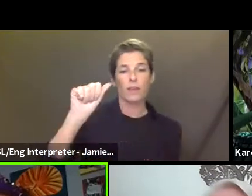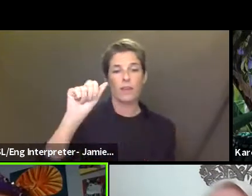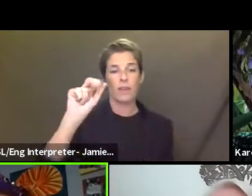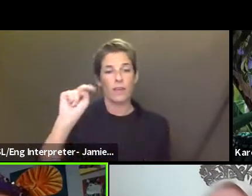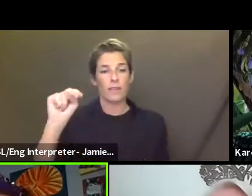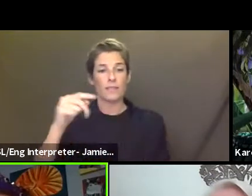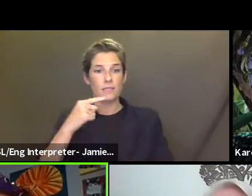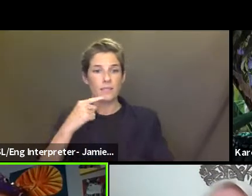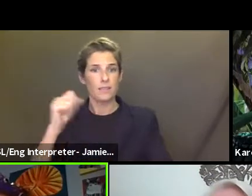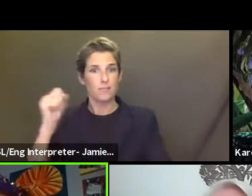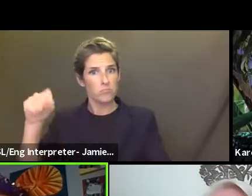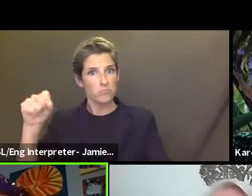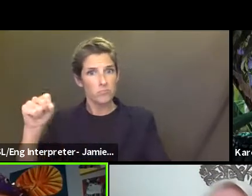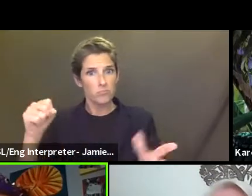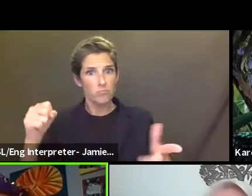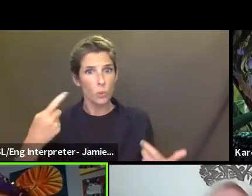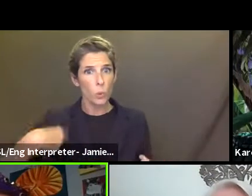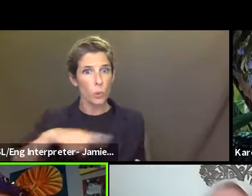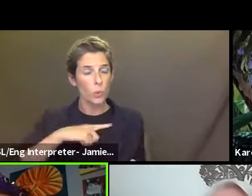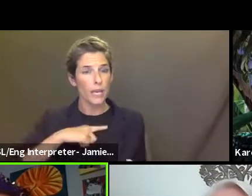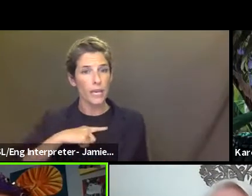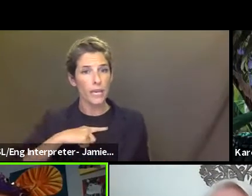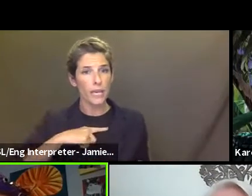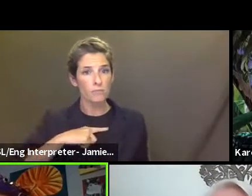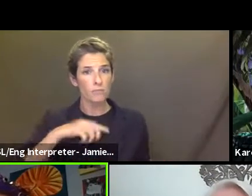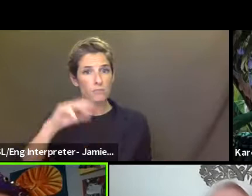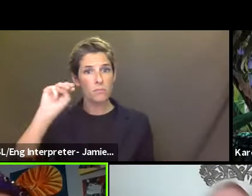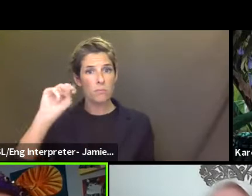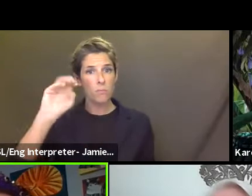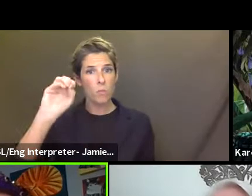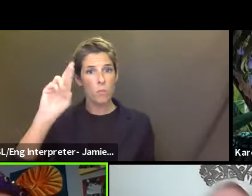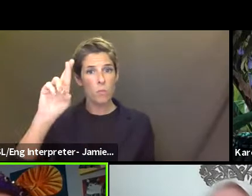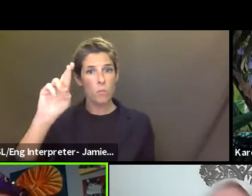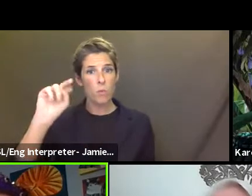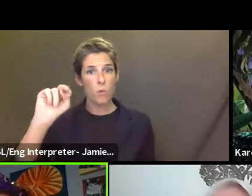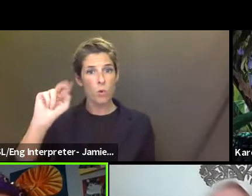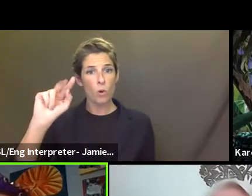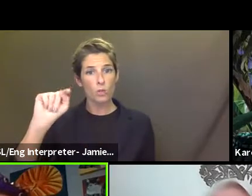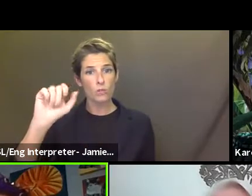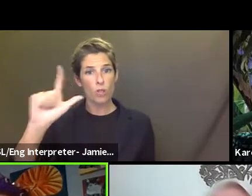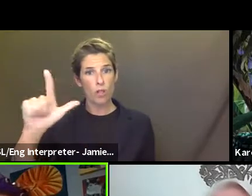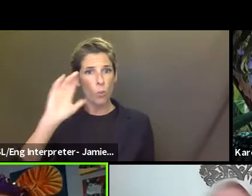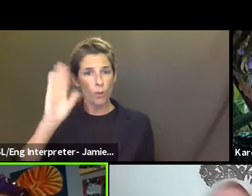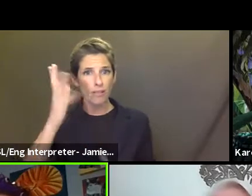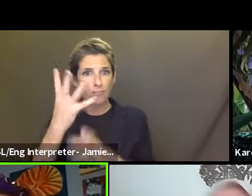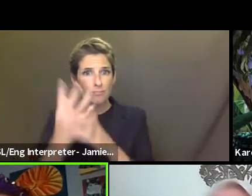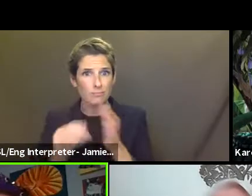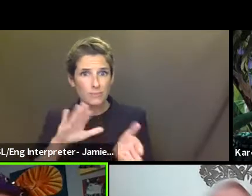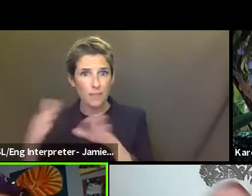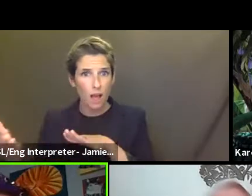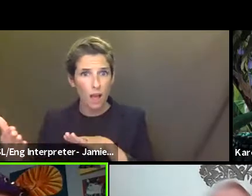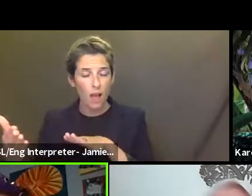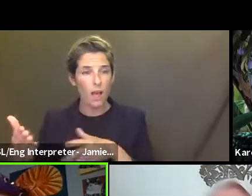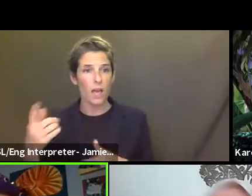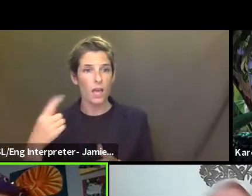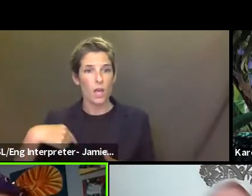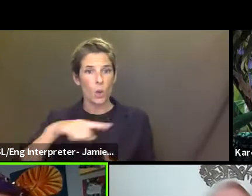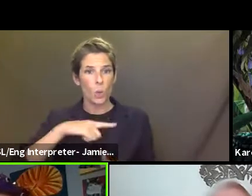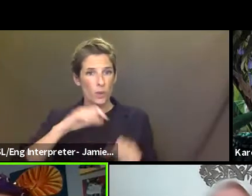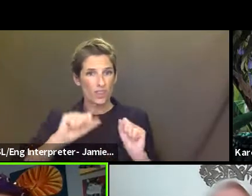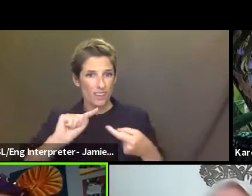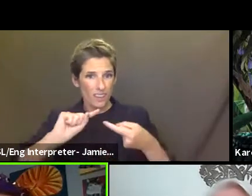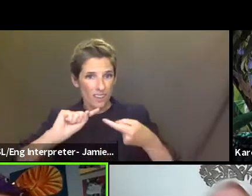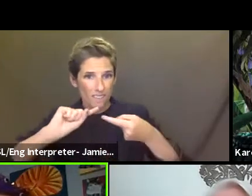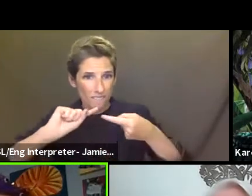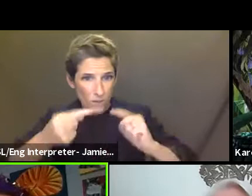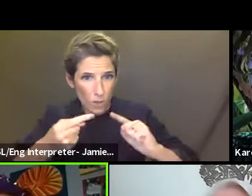we're mortal and we're sensitive and, you know, we wound and we get hurt physically and emotionally.